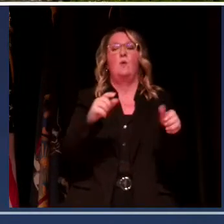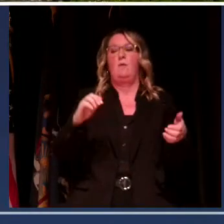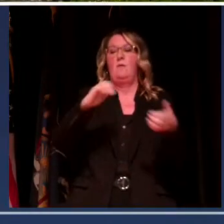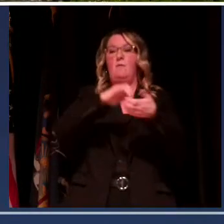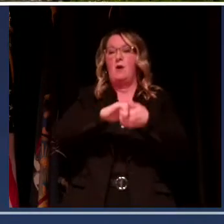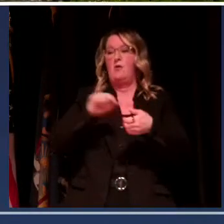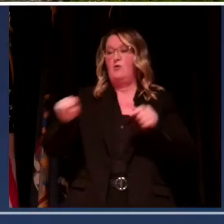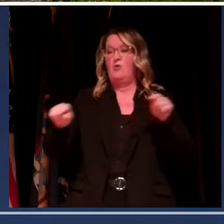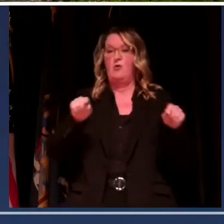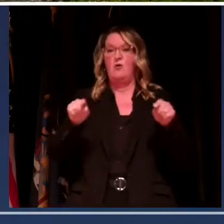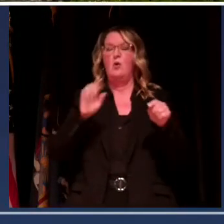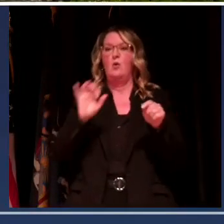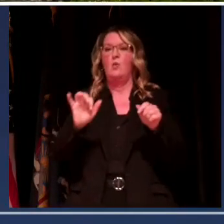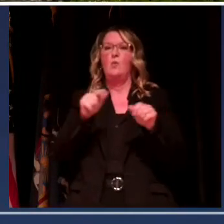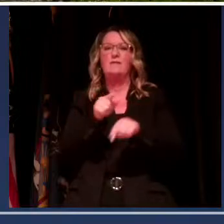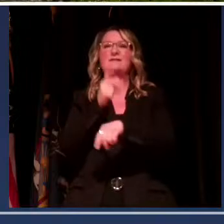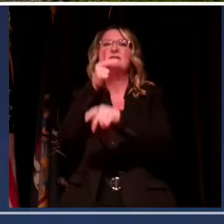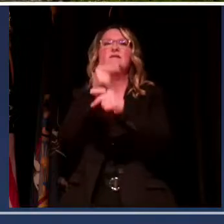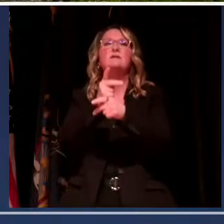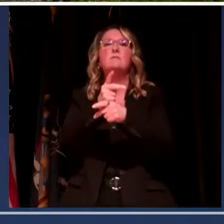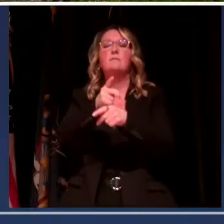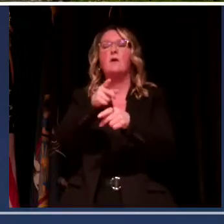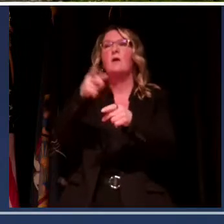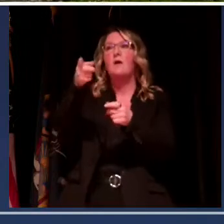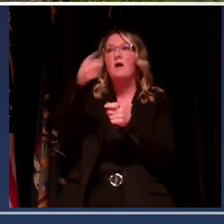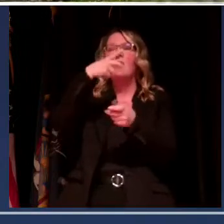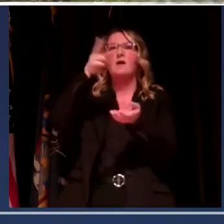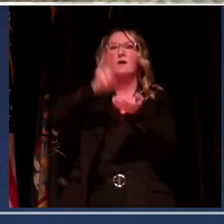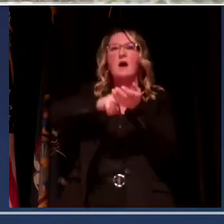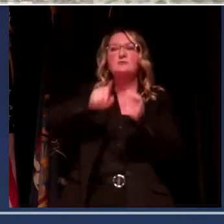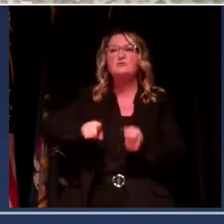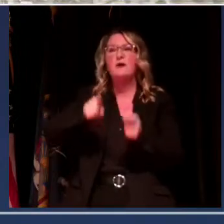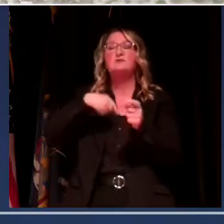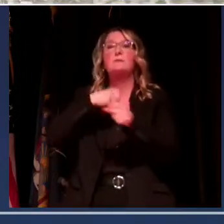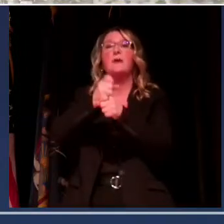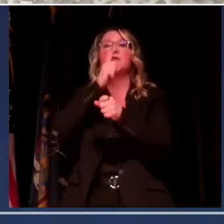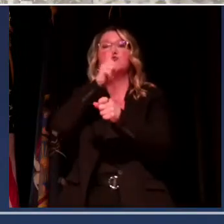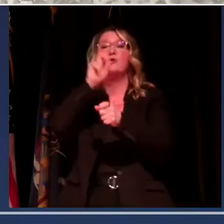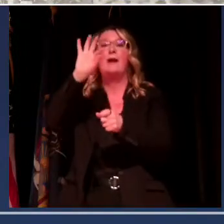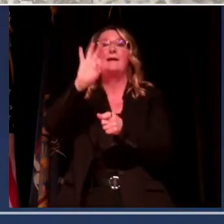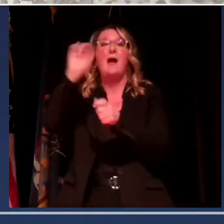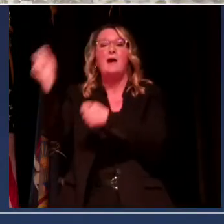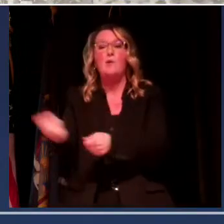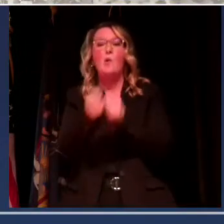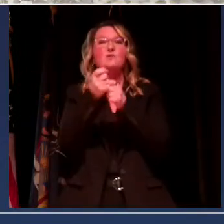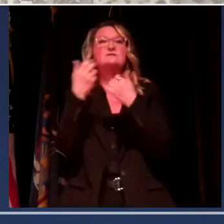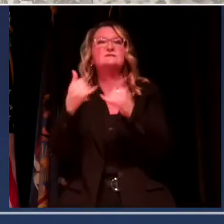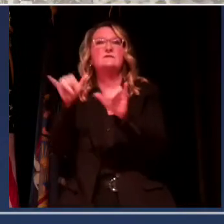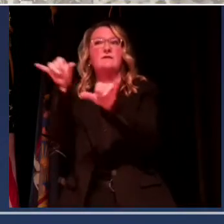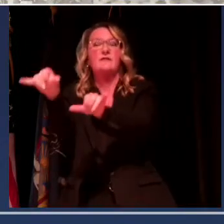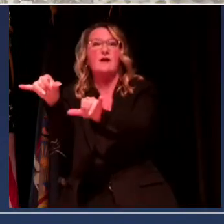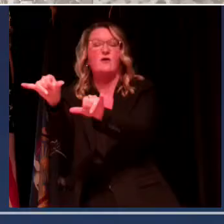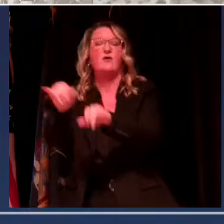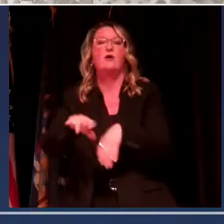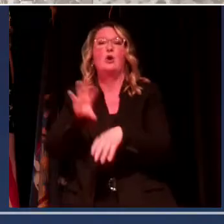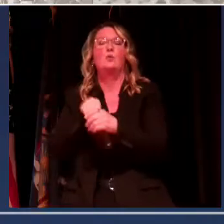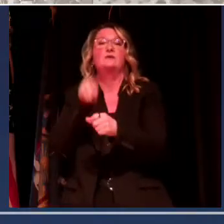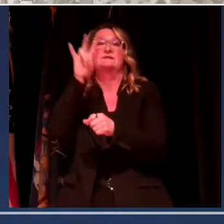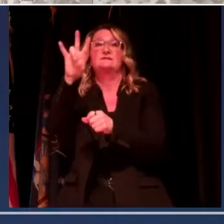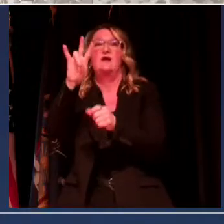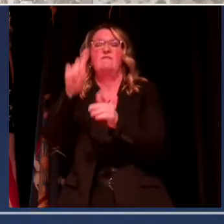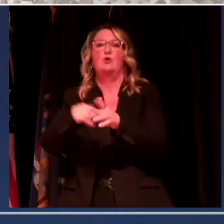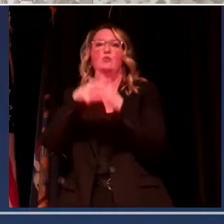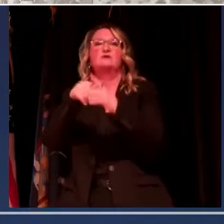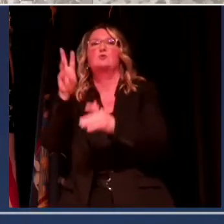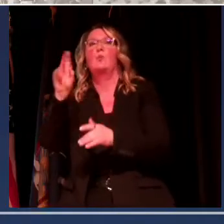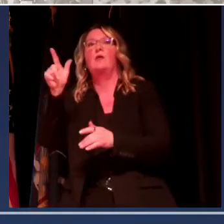assume maintenance of the acreage and retain a contractor to restore 9 holes of the former golf course, including 7 of the original Willowdale